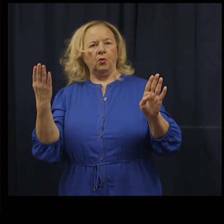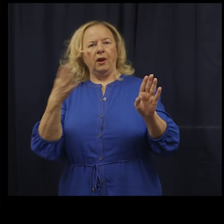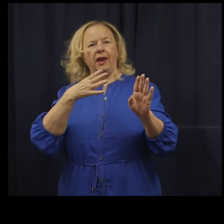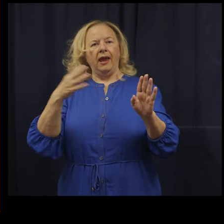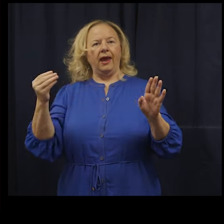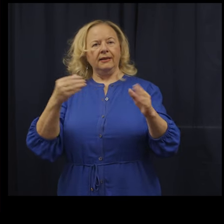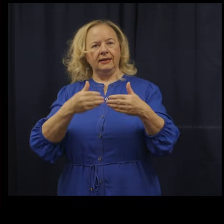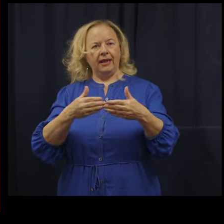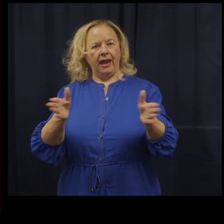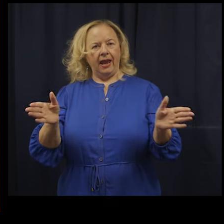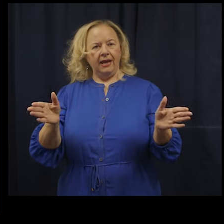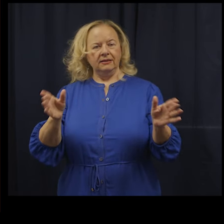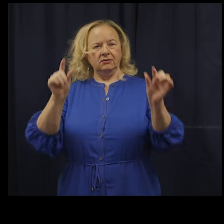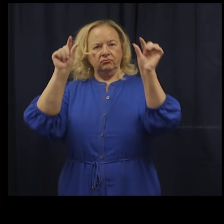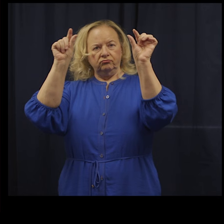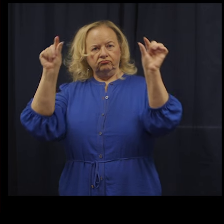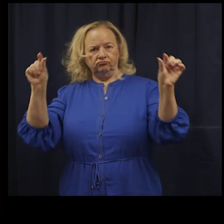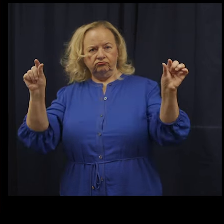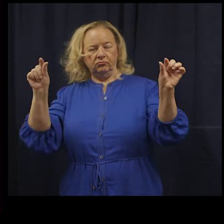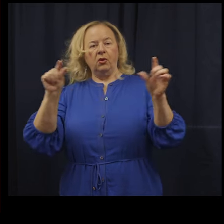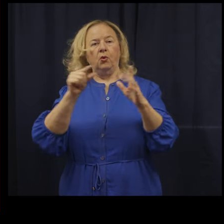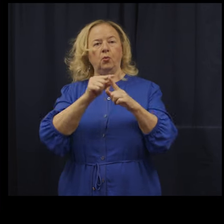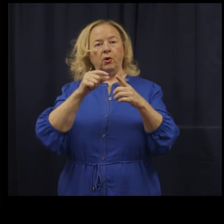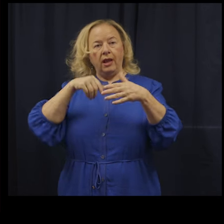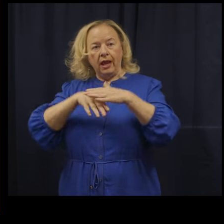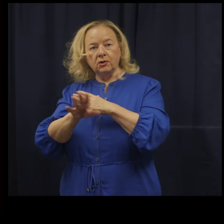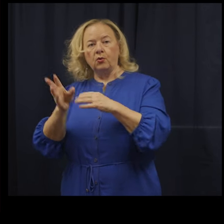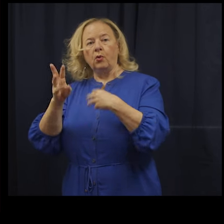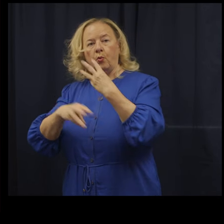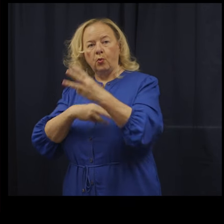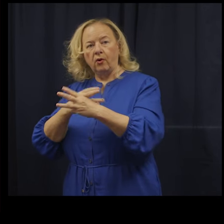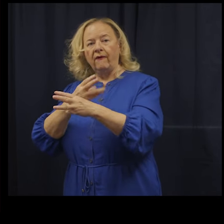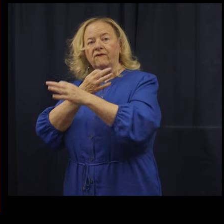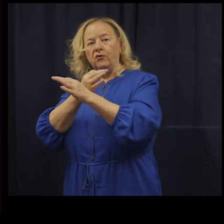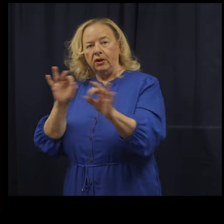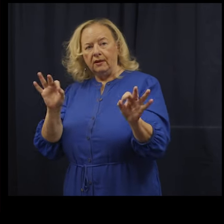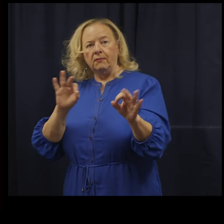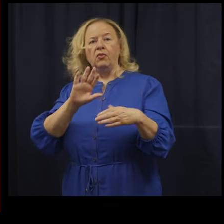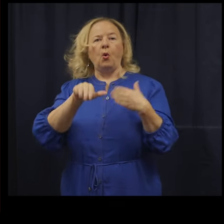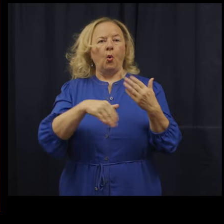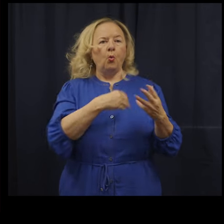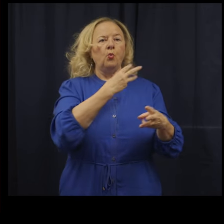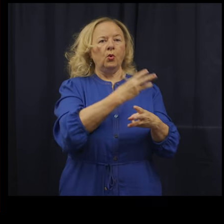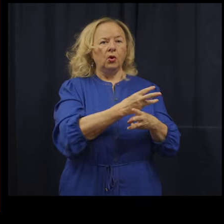your gates. When the word entered the world, freedom entered it.